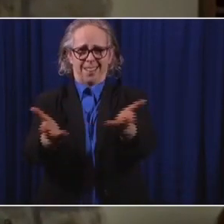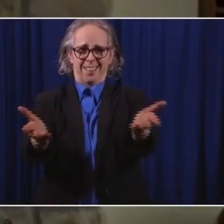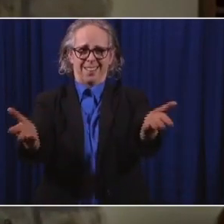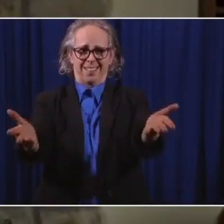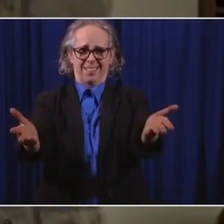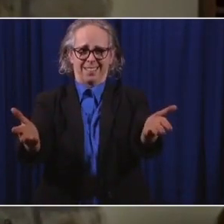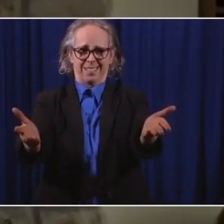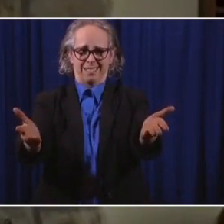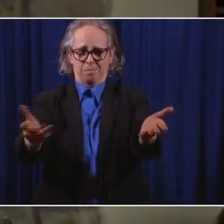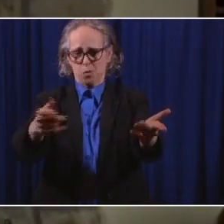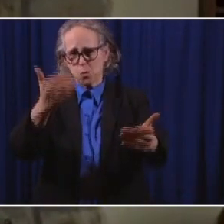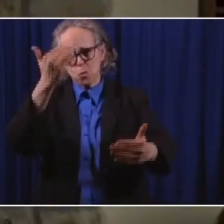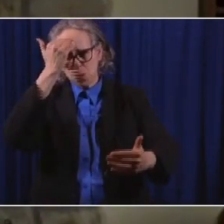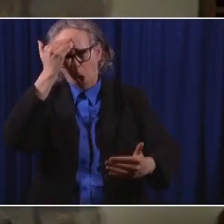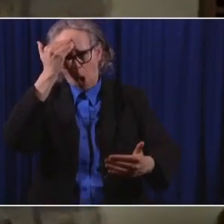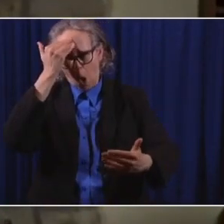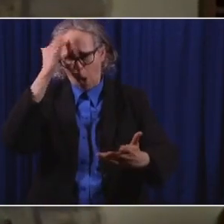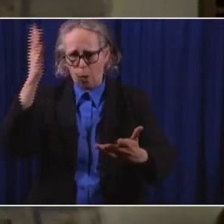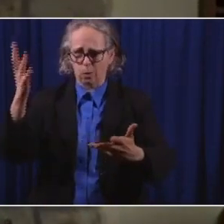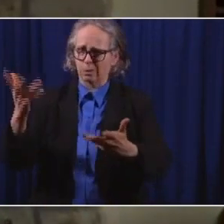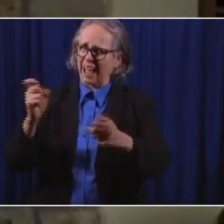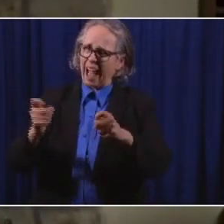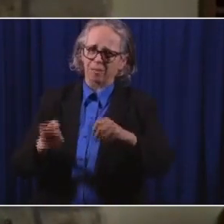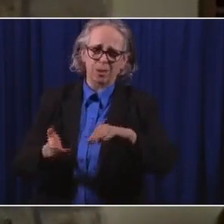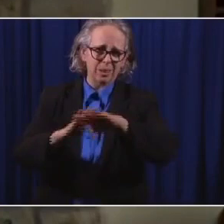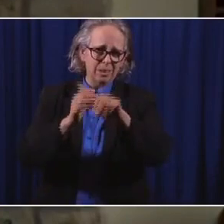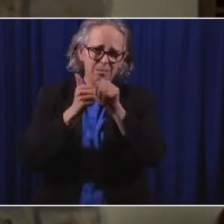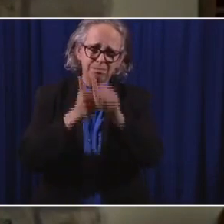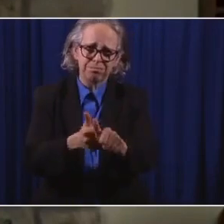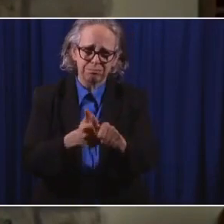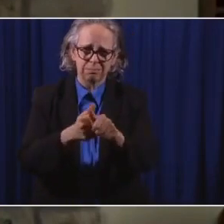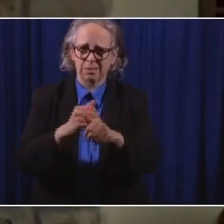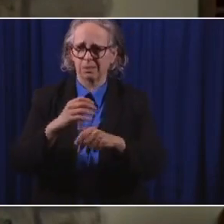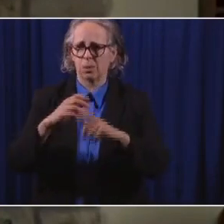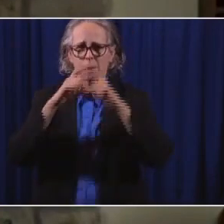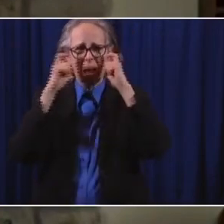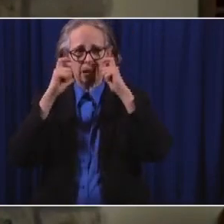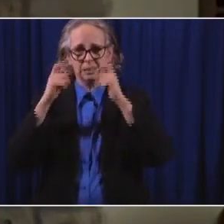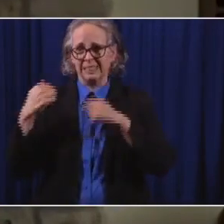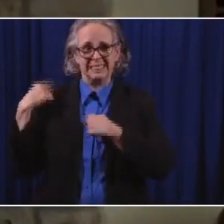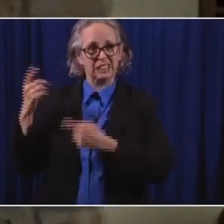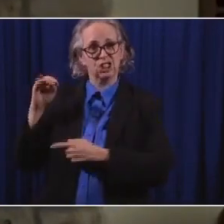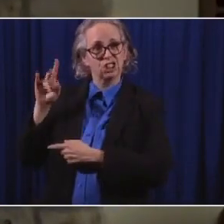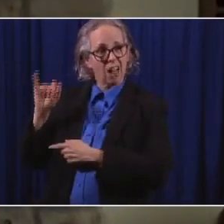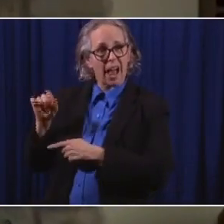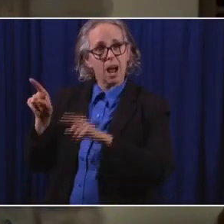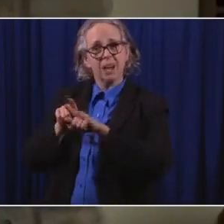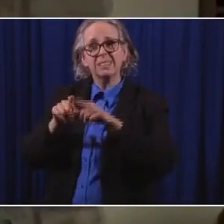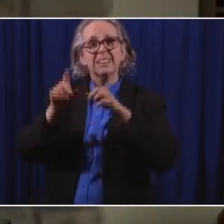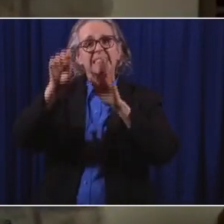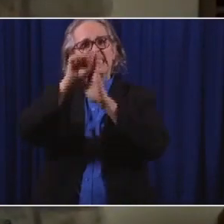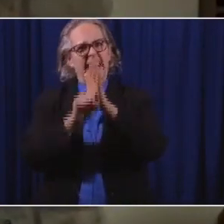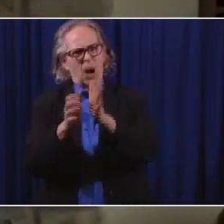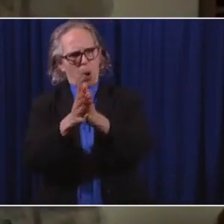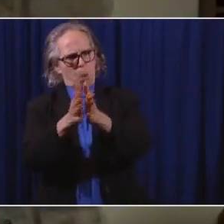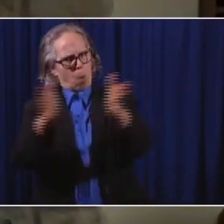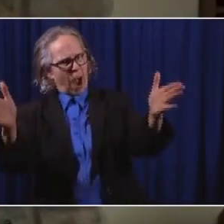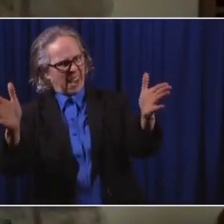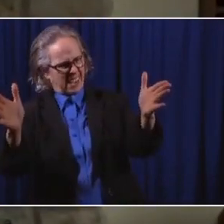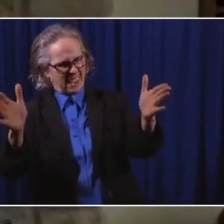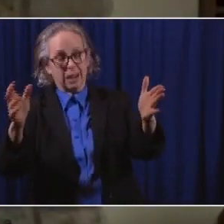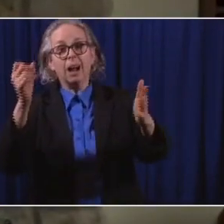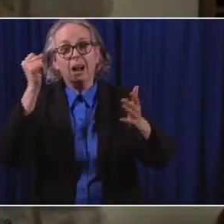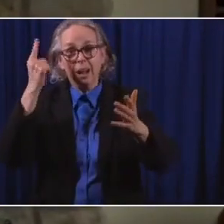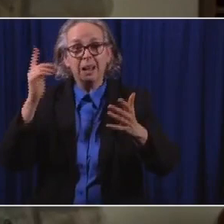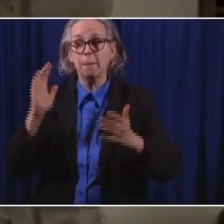this back in July when we have a statewide, let me just say it very clearly, we have a statewide mask order on. If you're out